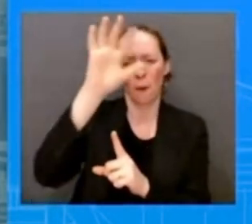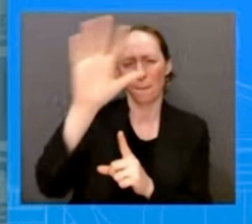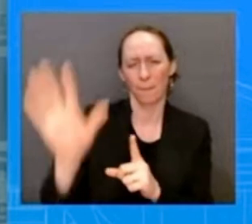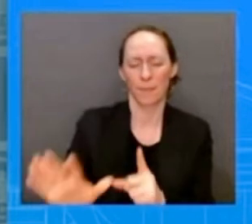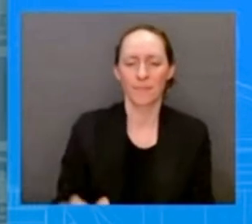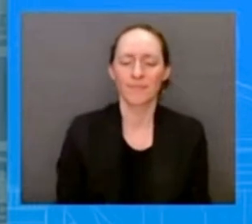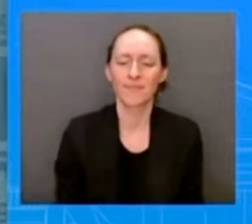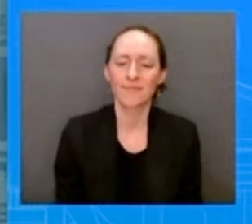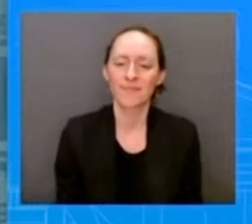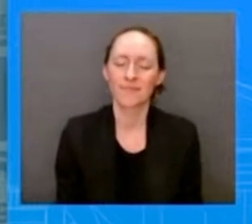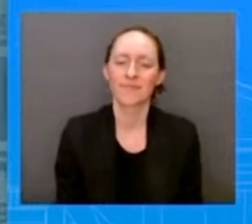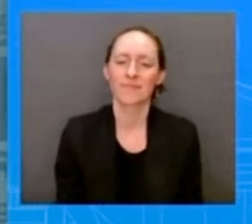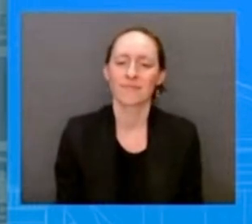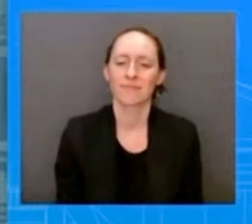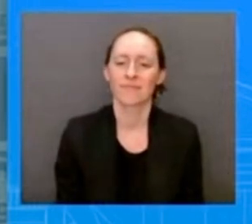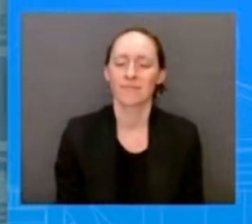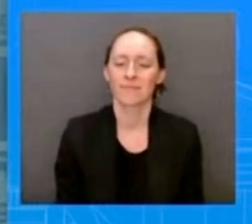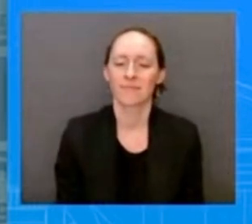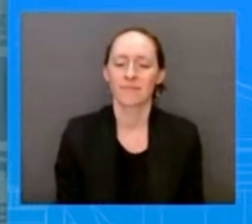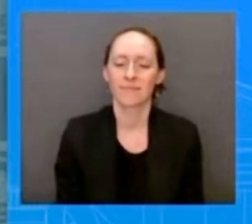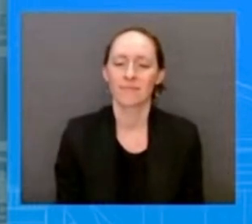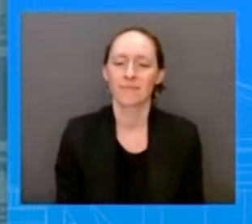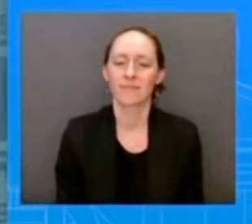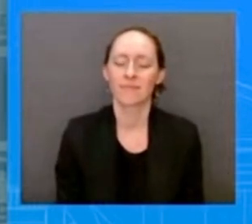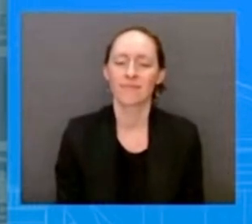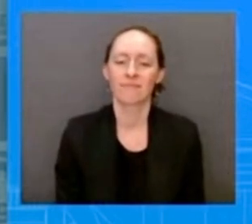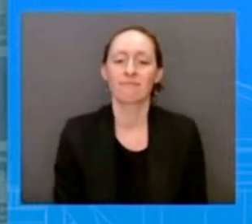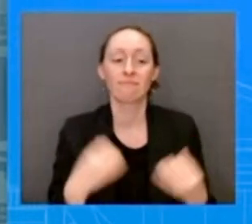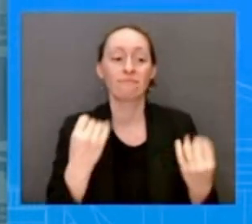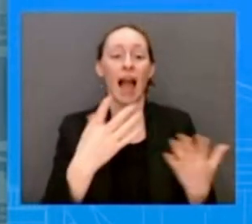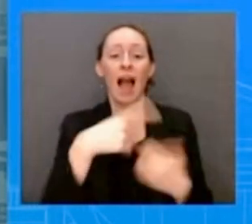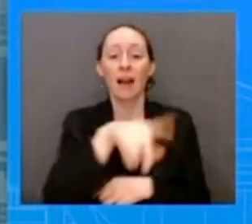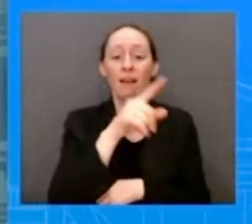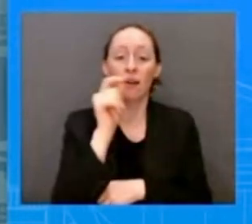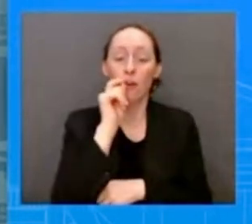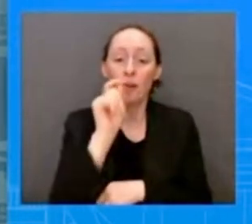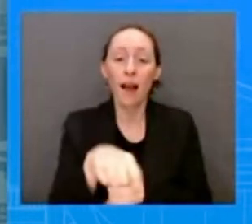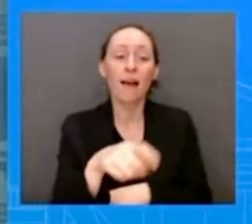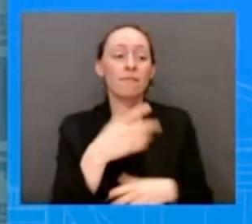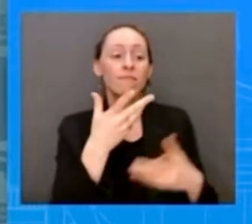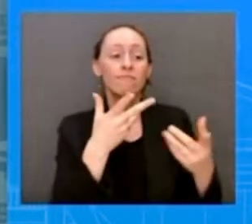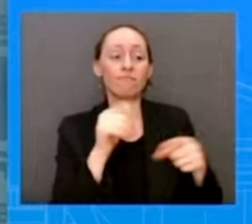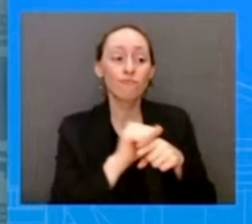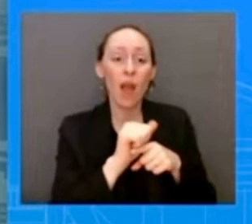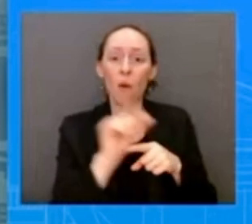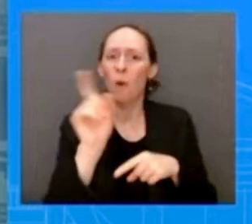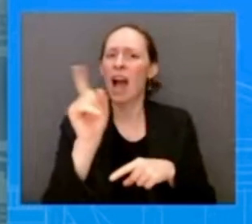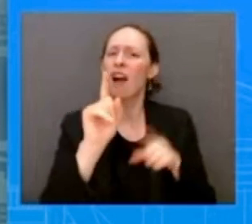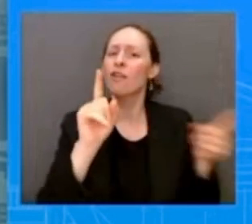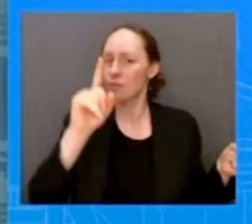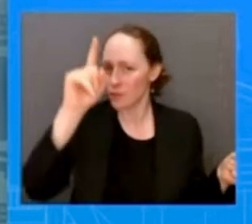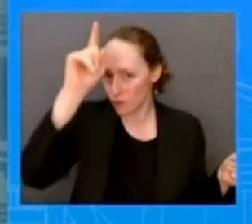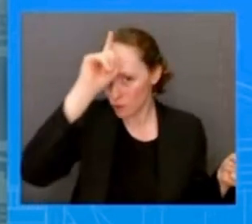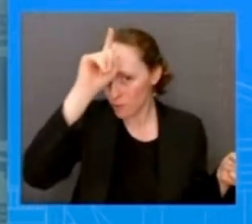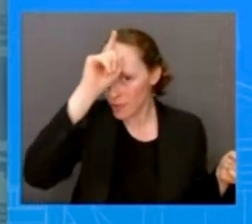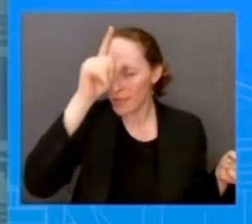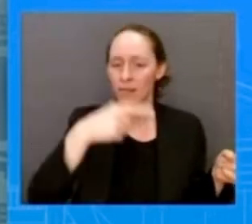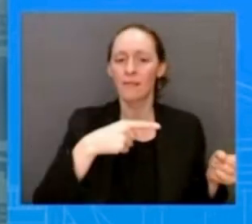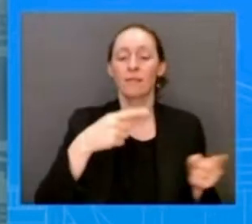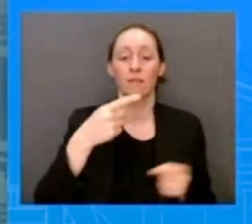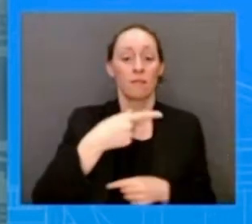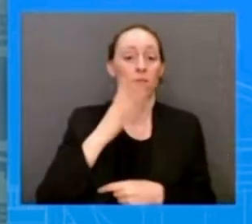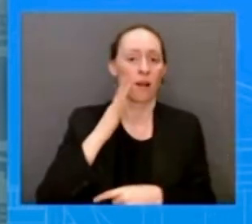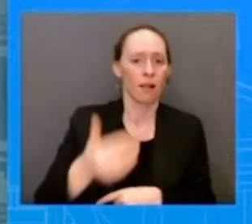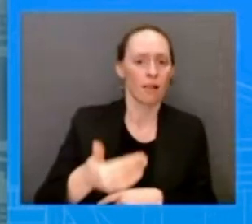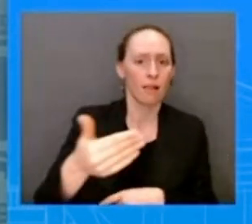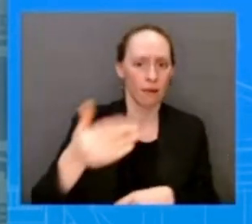Germany, and our German colleagues have also conducted their own training of Ukrainians also in Germany. And just last week, we worked together to rally global